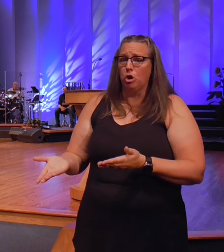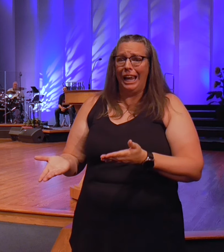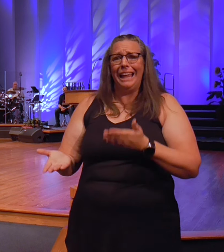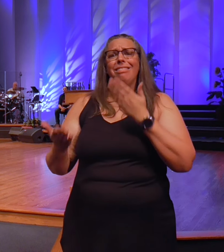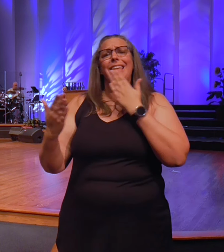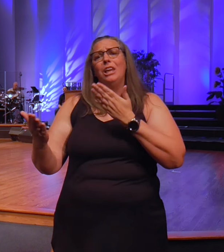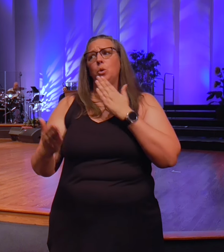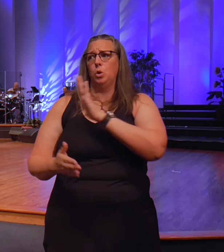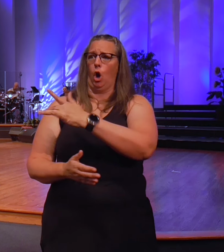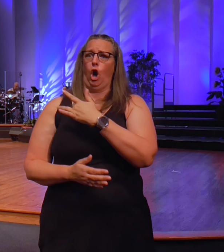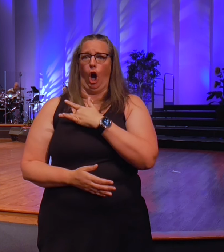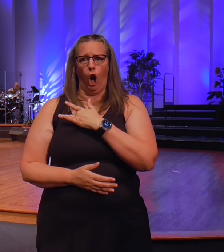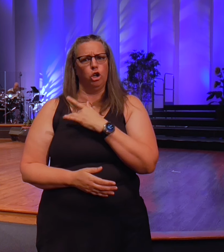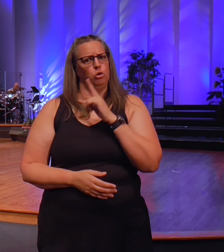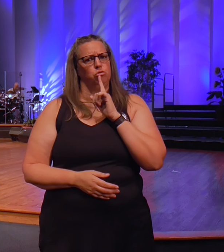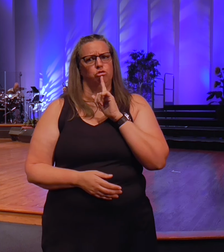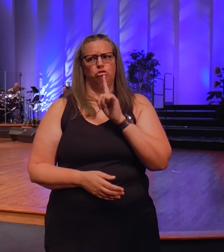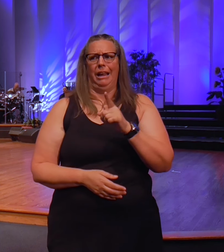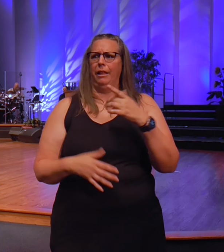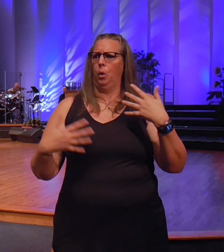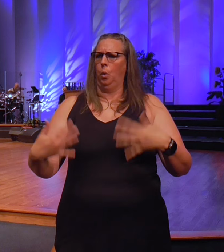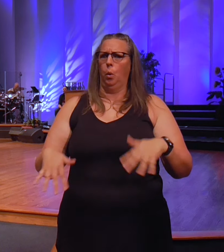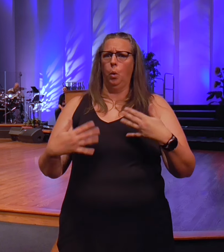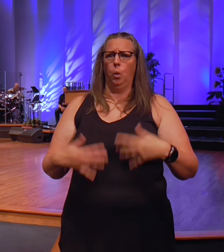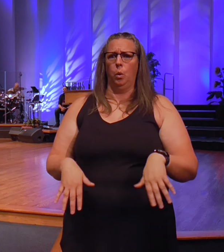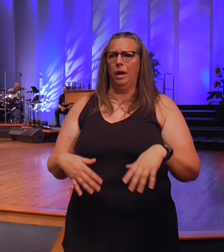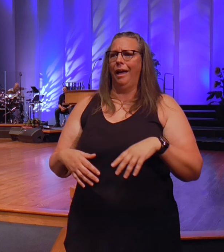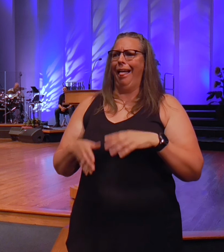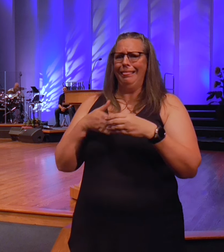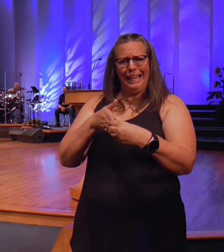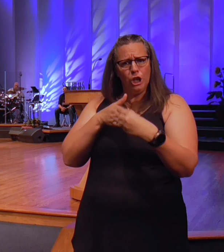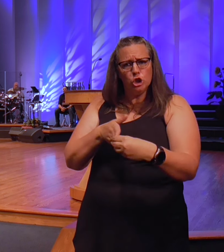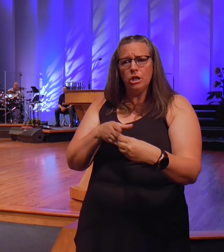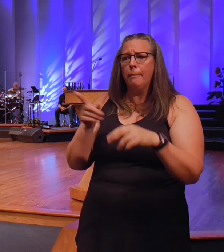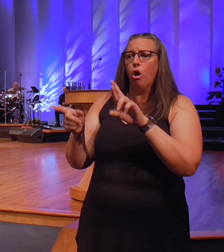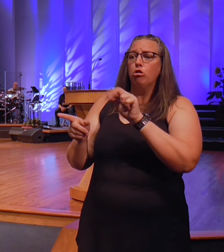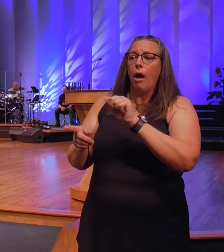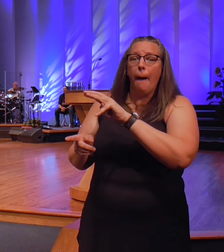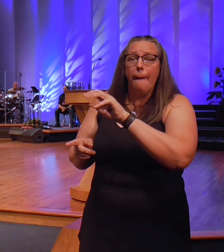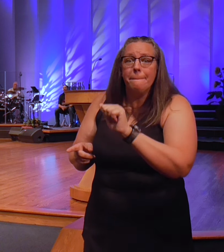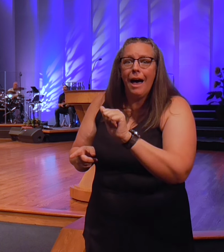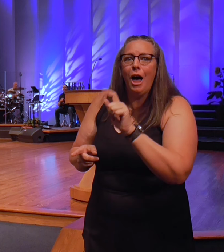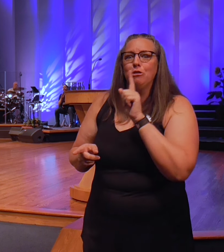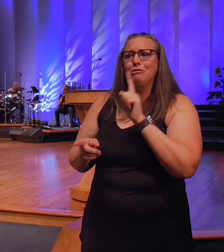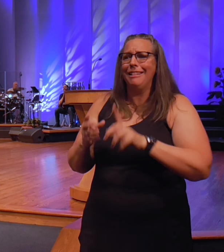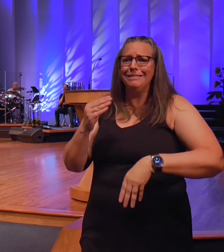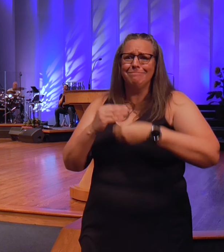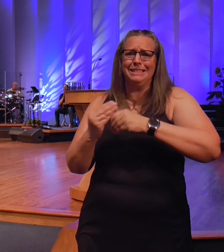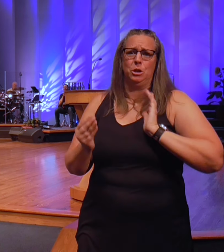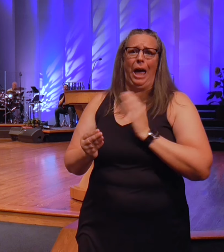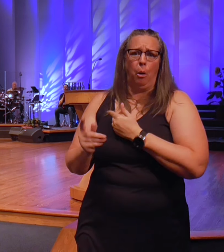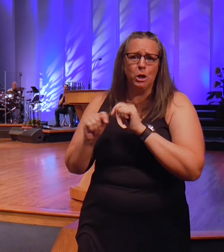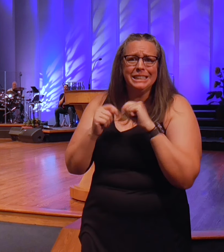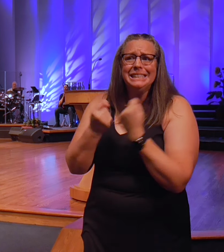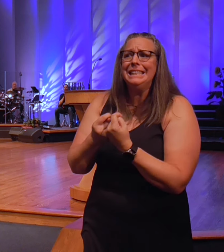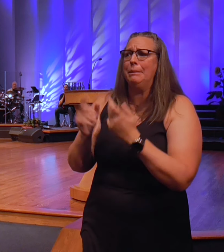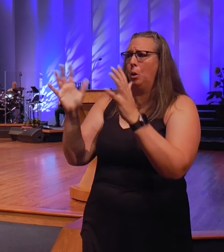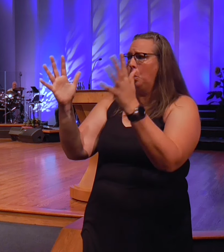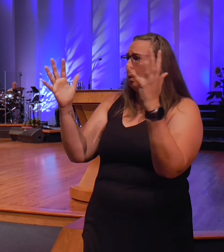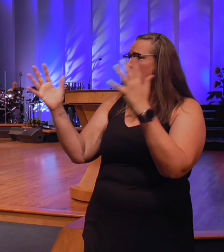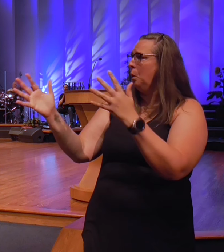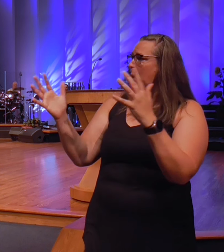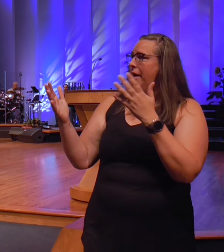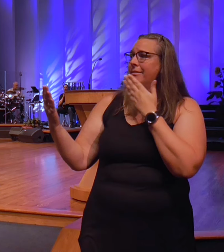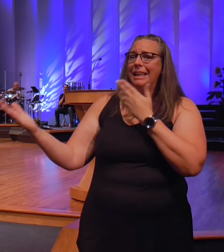just bringing your heart. Speaking of great demonstrations of leadership, Roma Newton, thank you so much. What a wonderful addition to our ministerial team. You are.